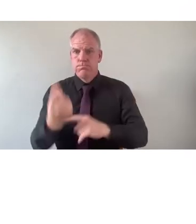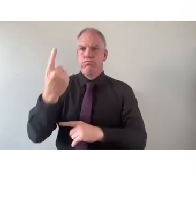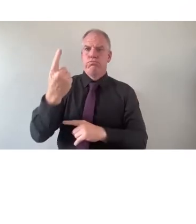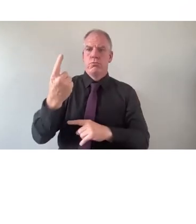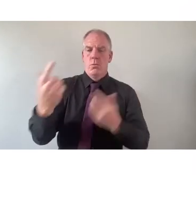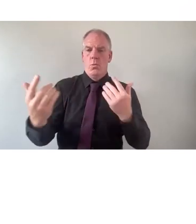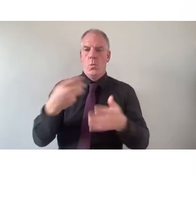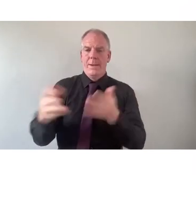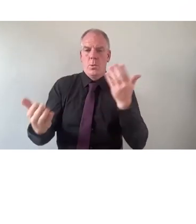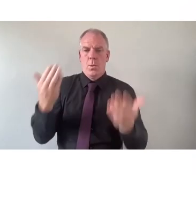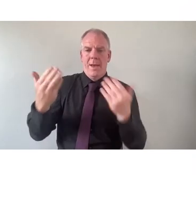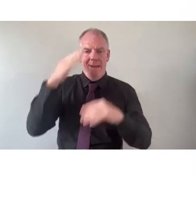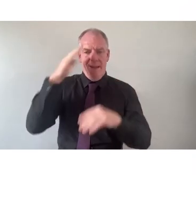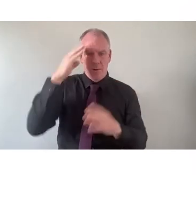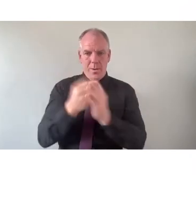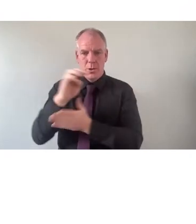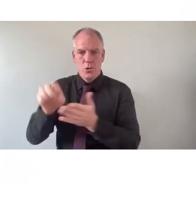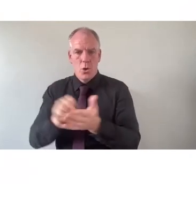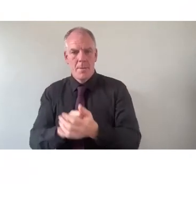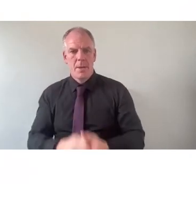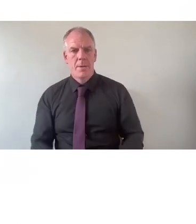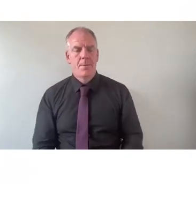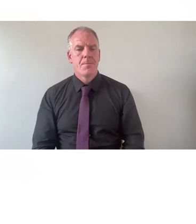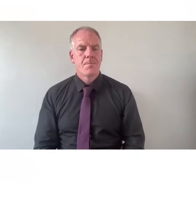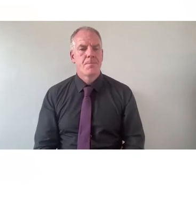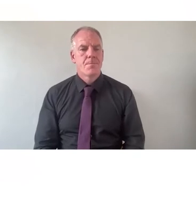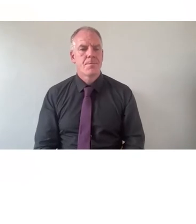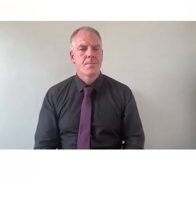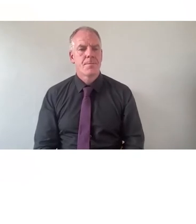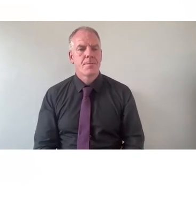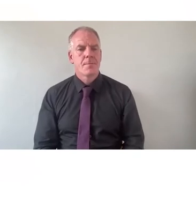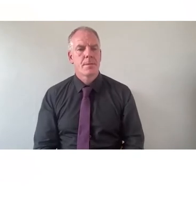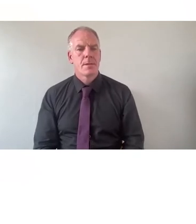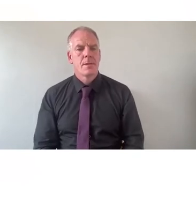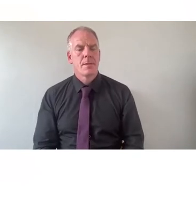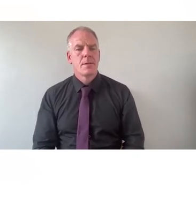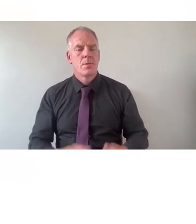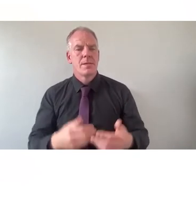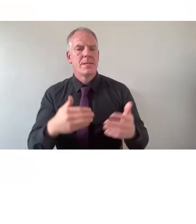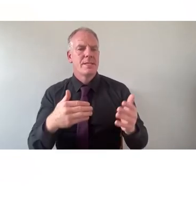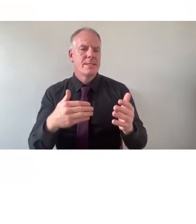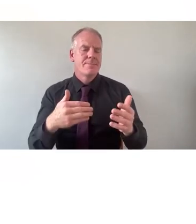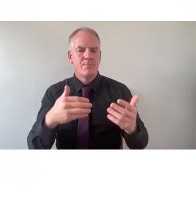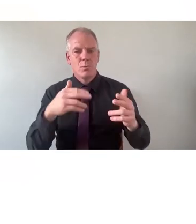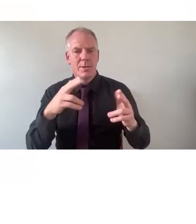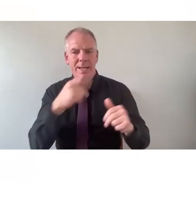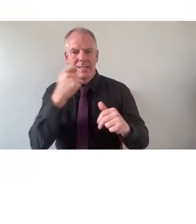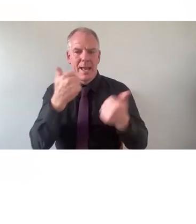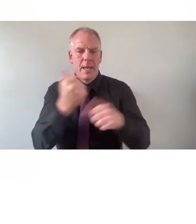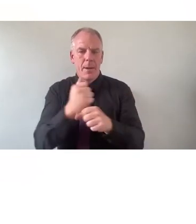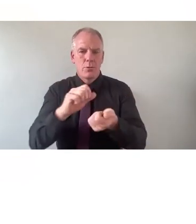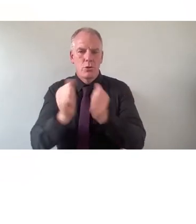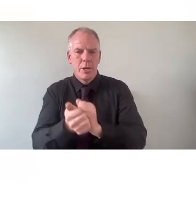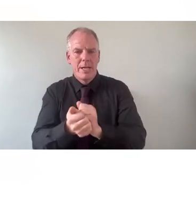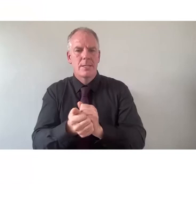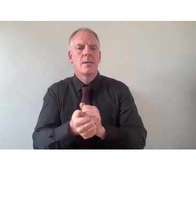you? Yeah, I think, you know, I think we didn't look at, you know, trend over time, so we can't really say anything about, you know, that there was any change.